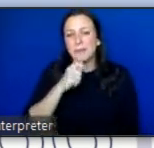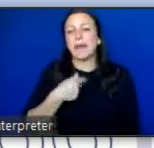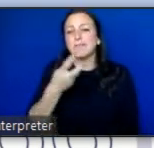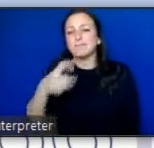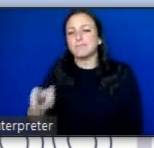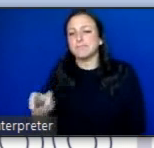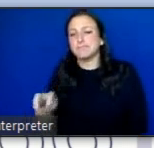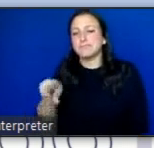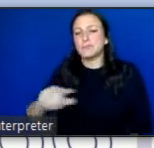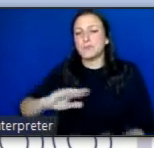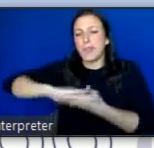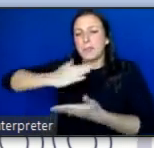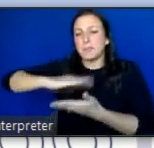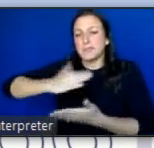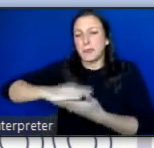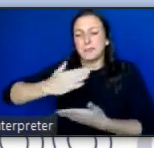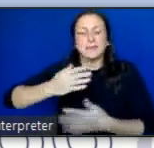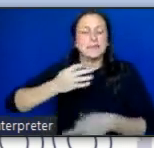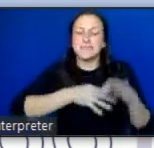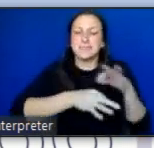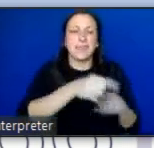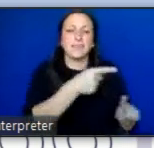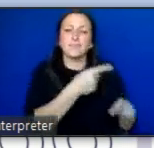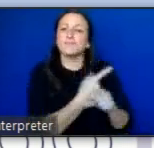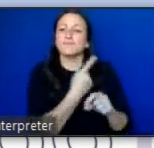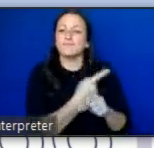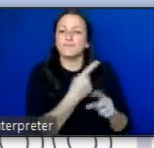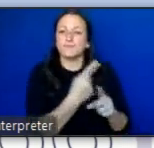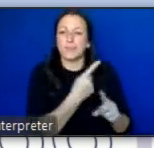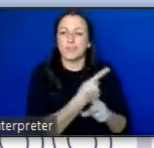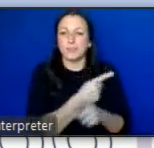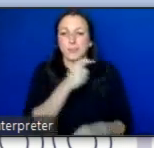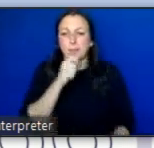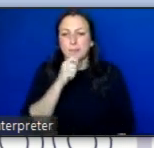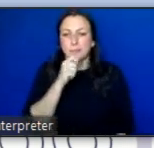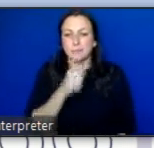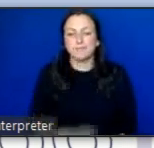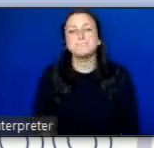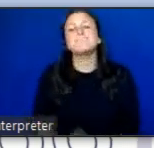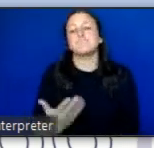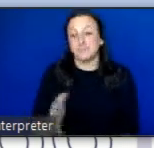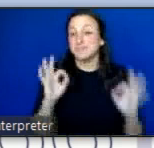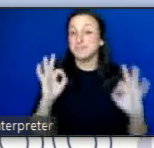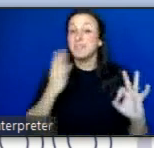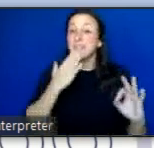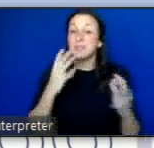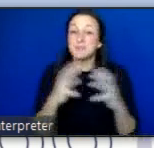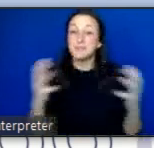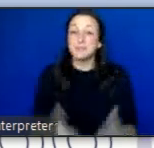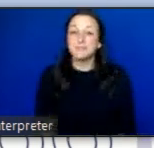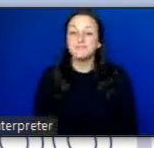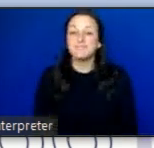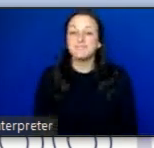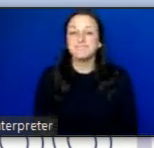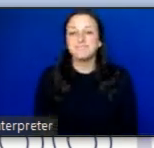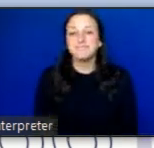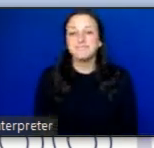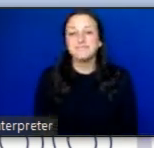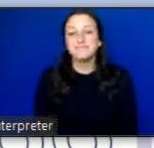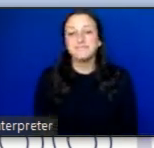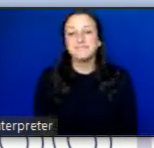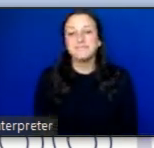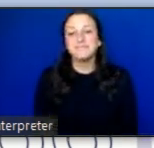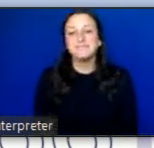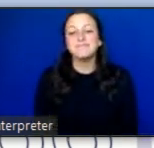laptop rather than to my usual microphone. That's perfect. Thank you so much, Dr. France. Yeah, just I